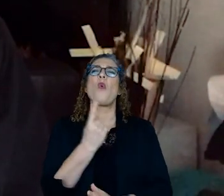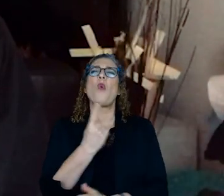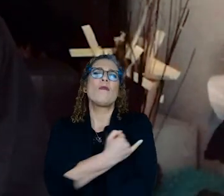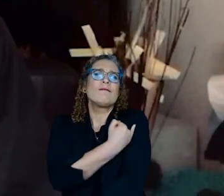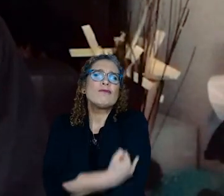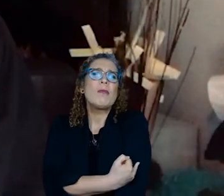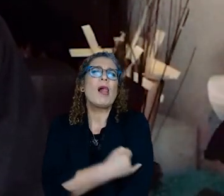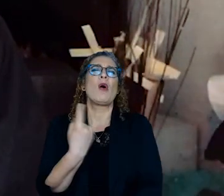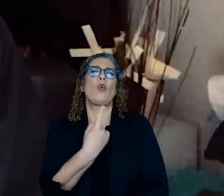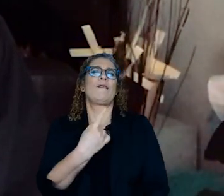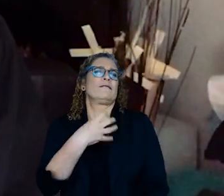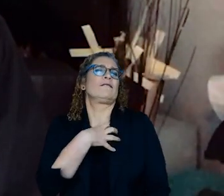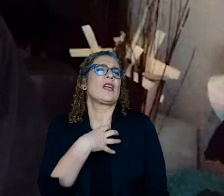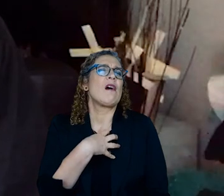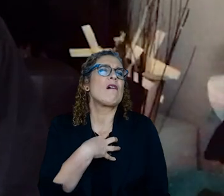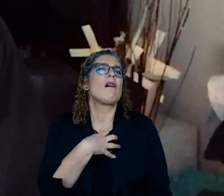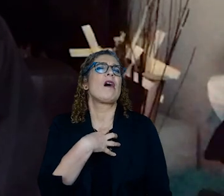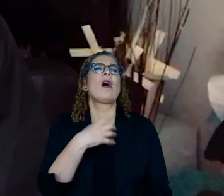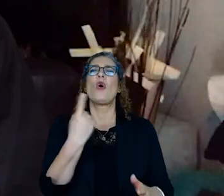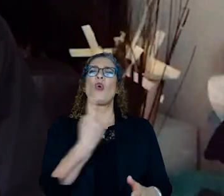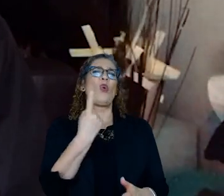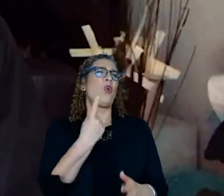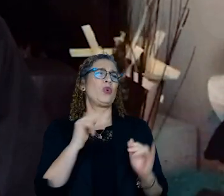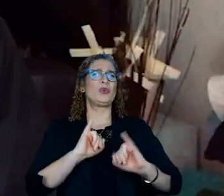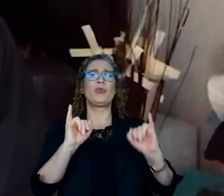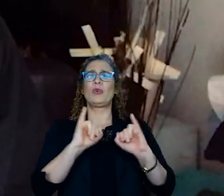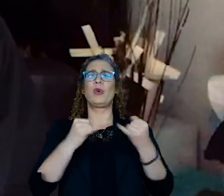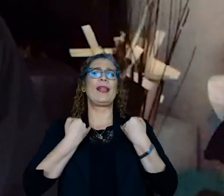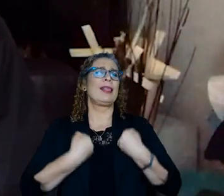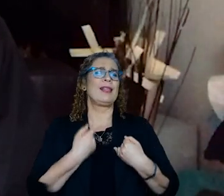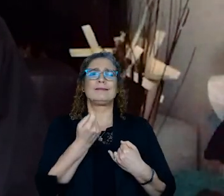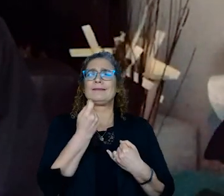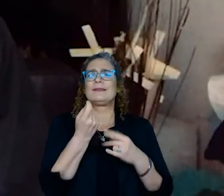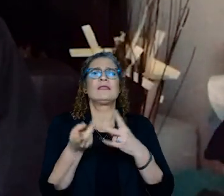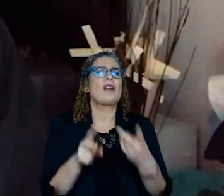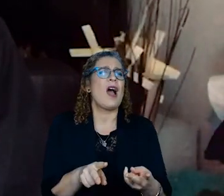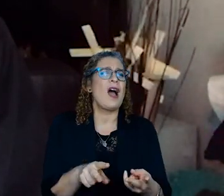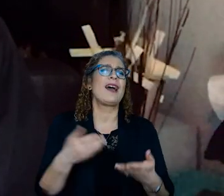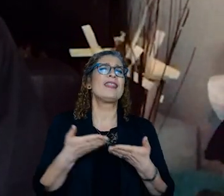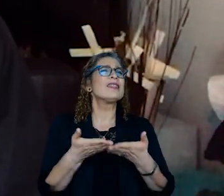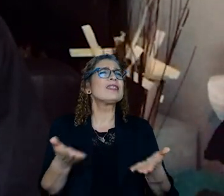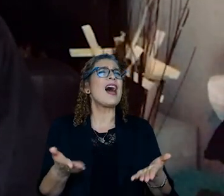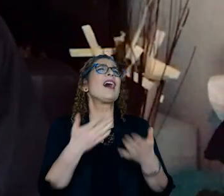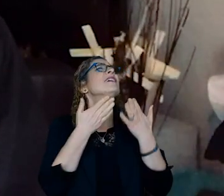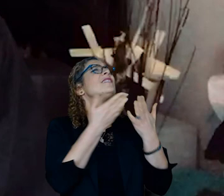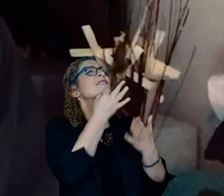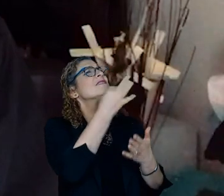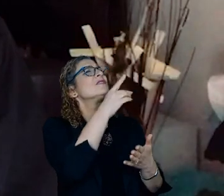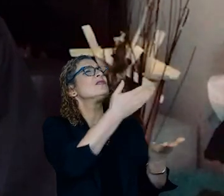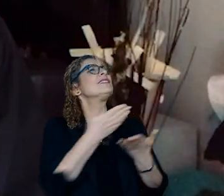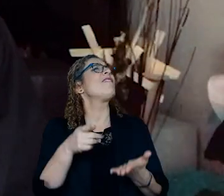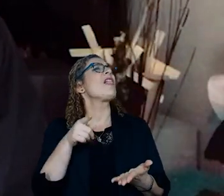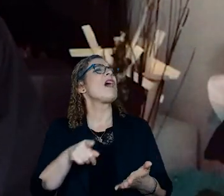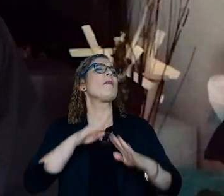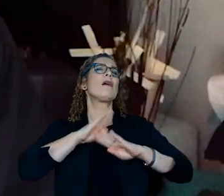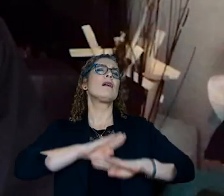For the vulnerable and the fearful, for the gravely ill and dying, that they may